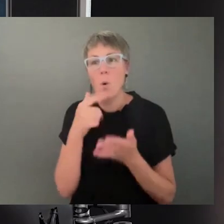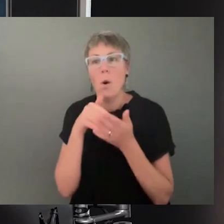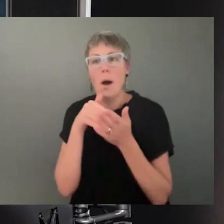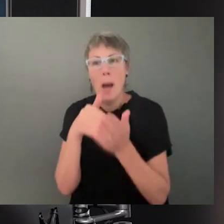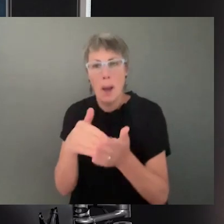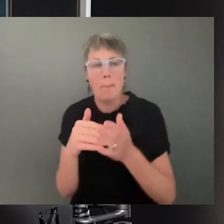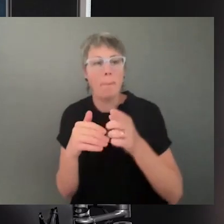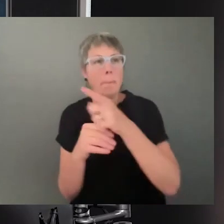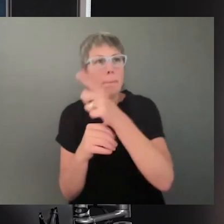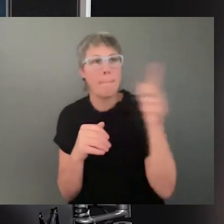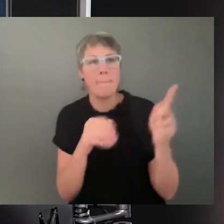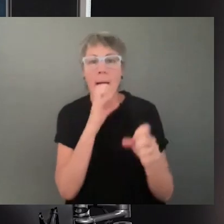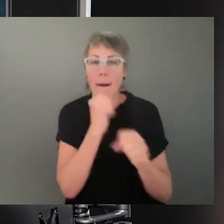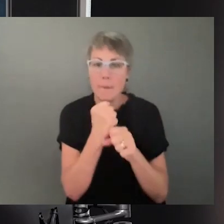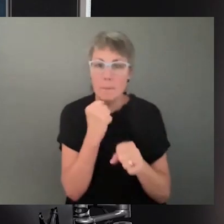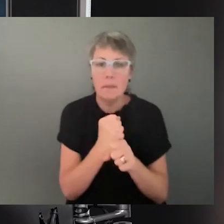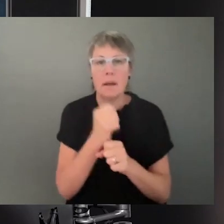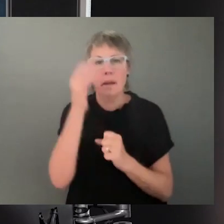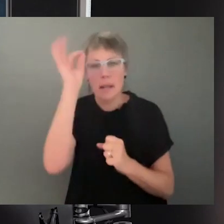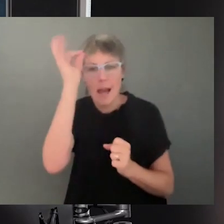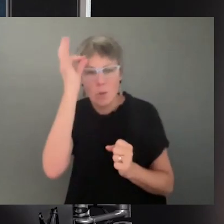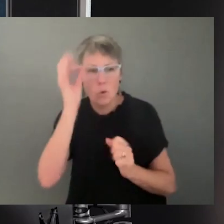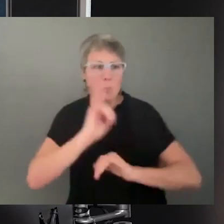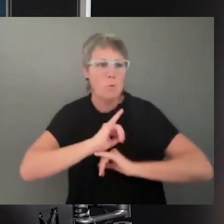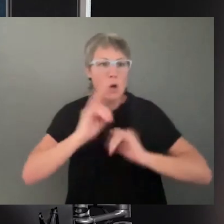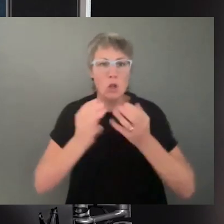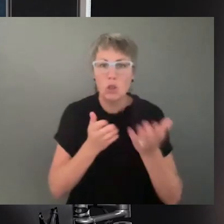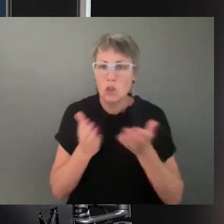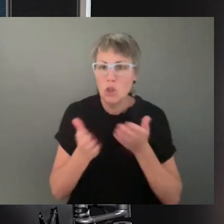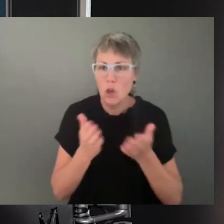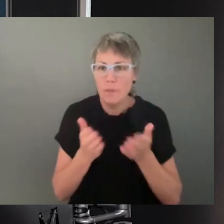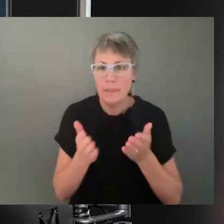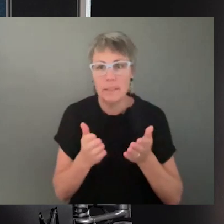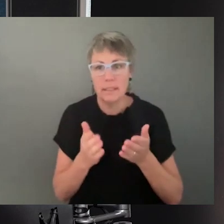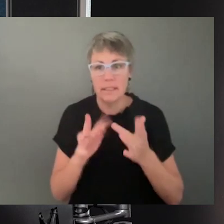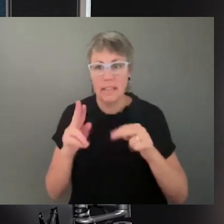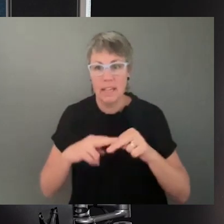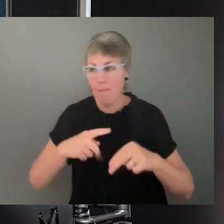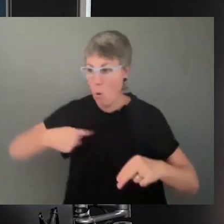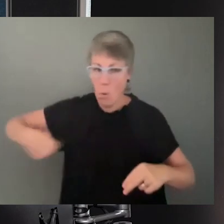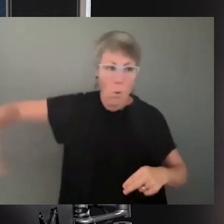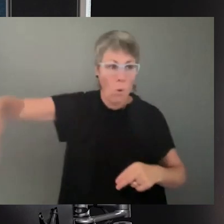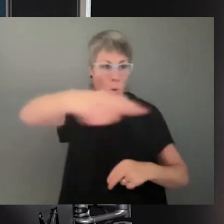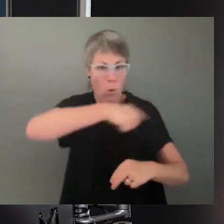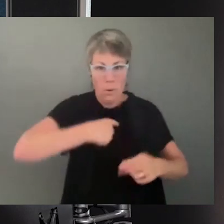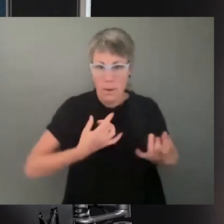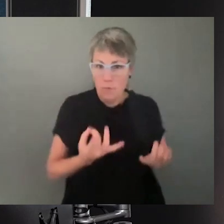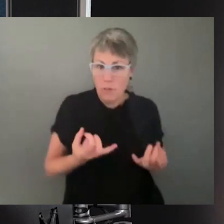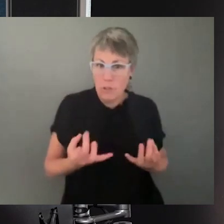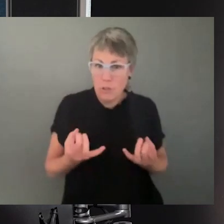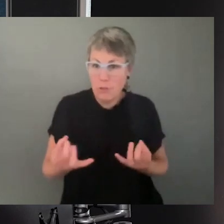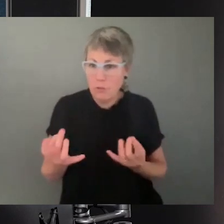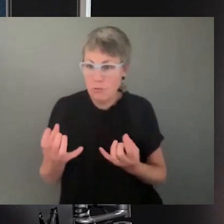help and support our governments and emergency agencies who are making community level plans, because the more they can learn about our individual